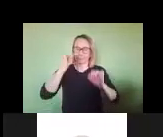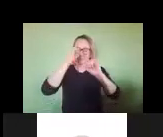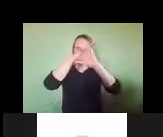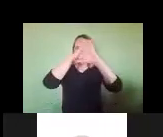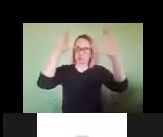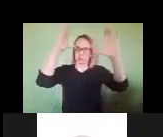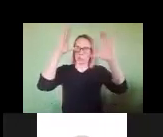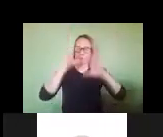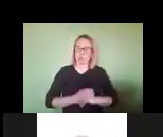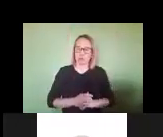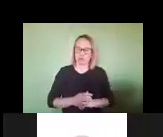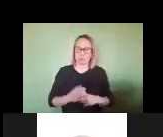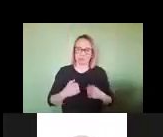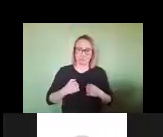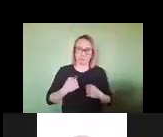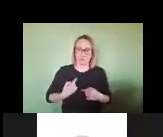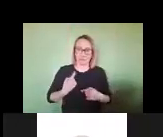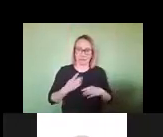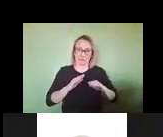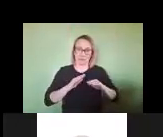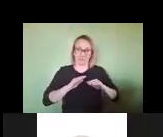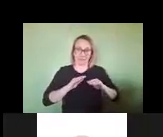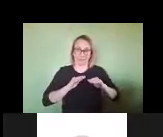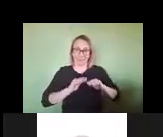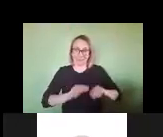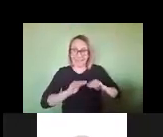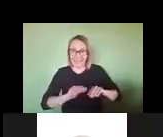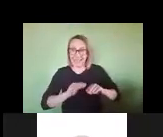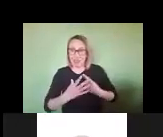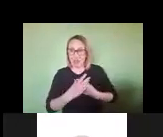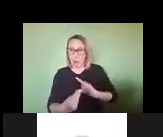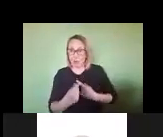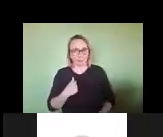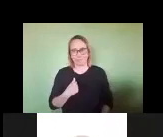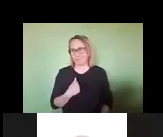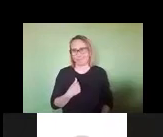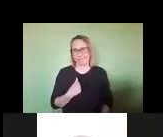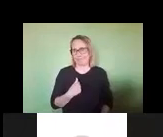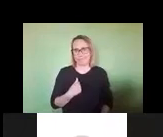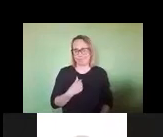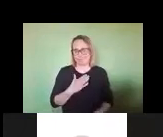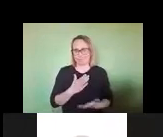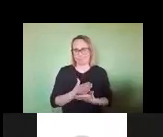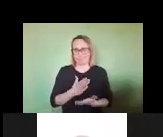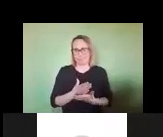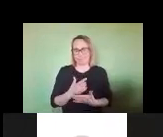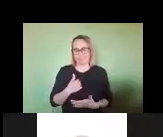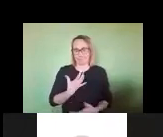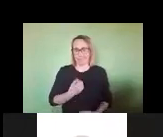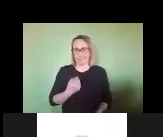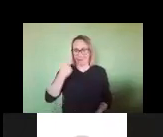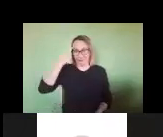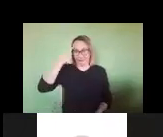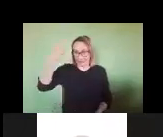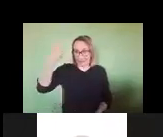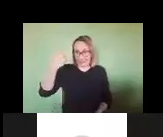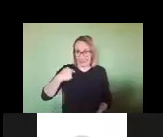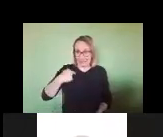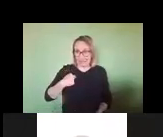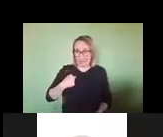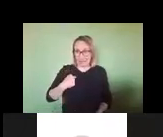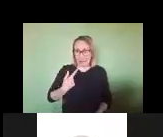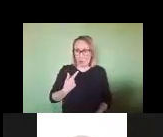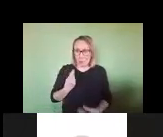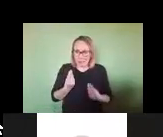it's rare that I will teach something and ask people to copy. It's more that I come with an idea or even the seed